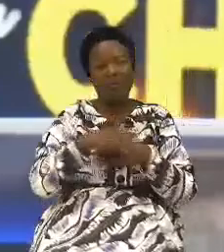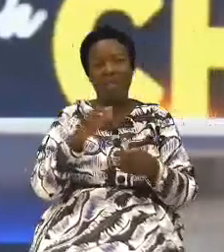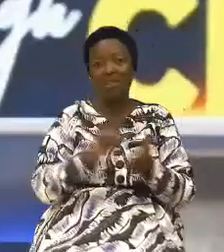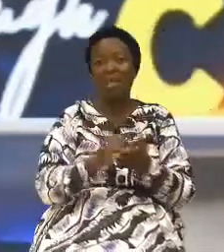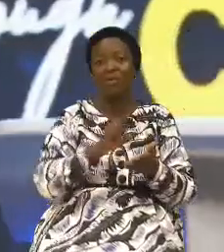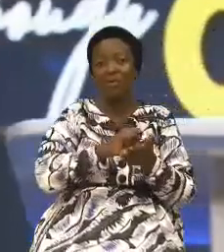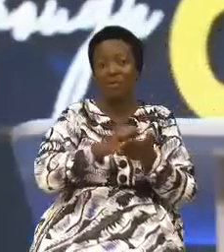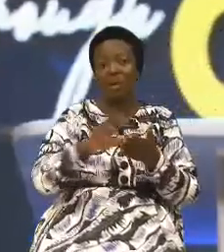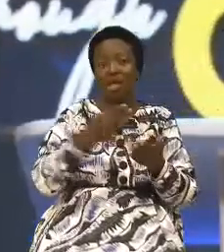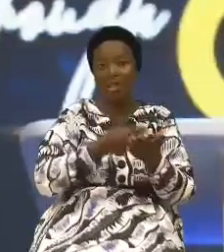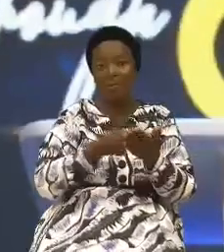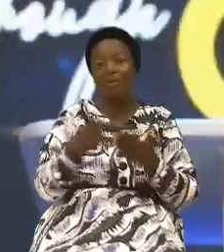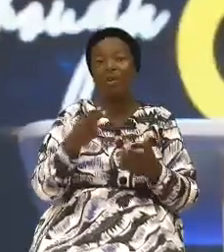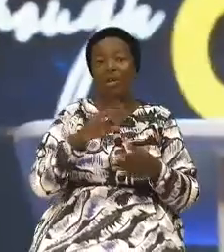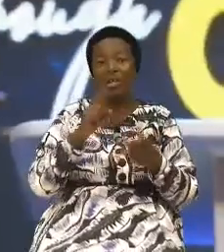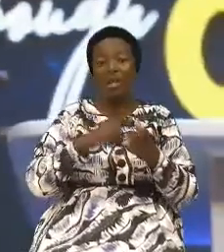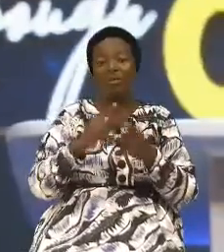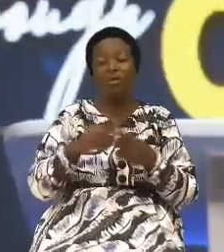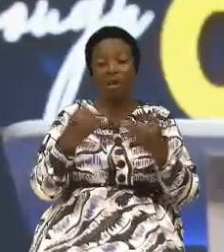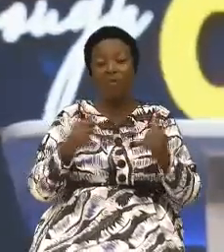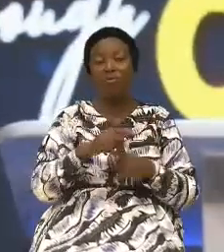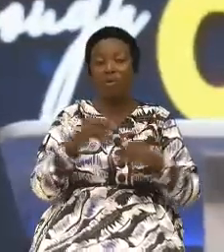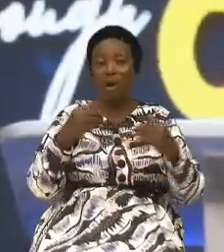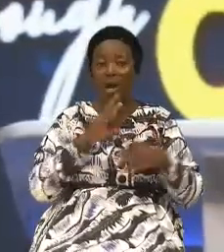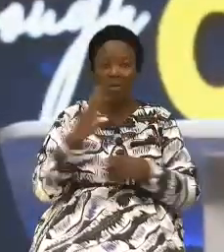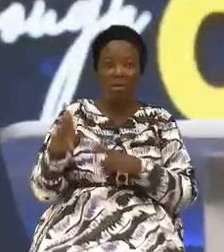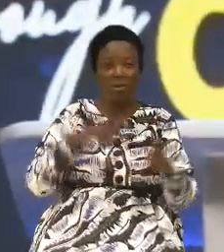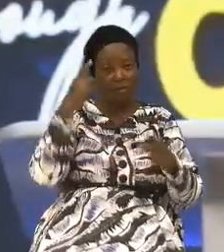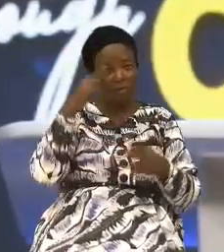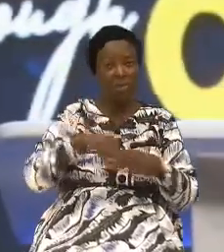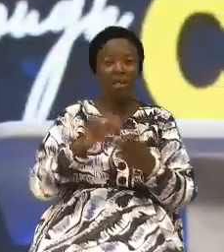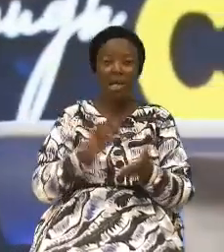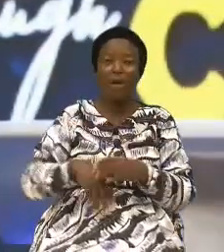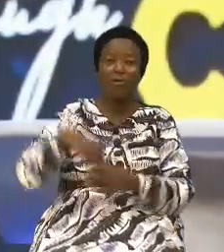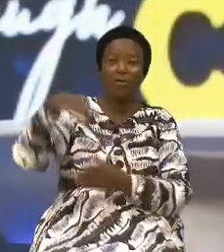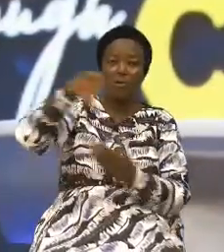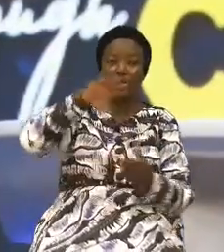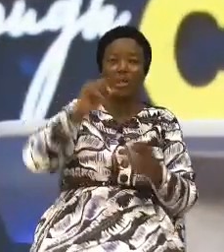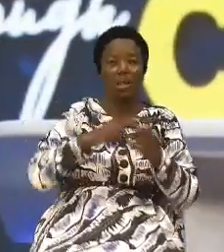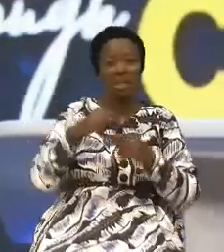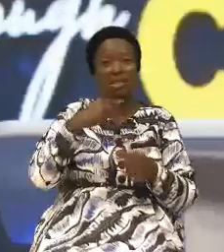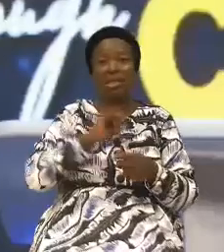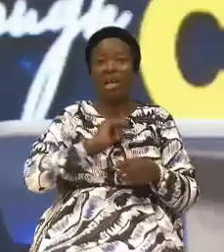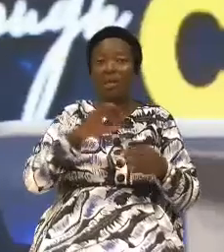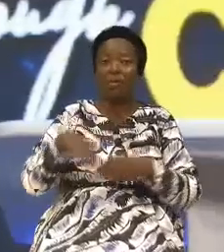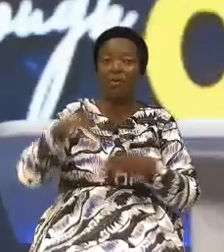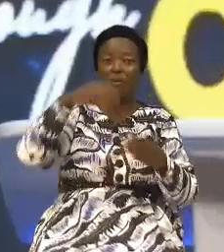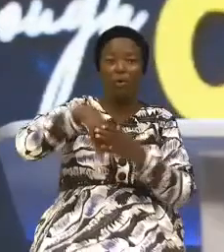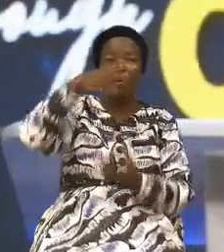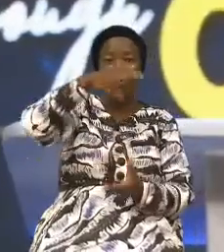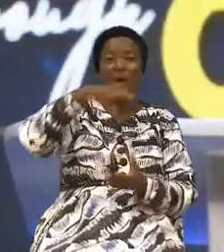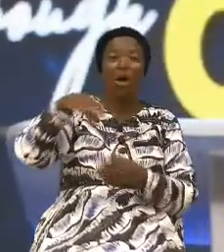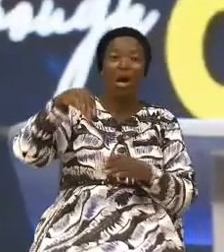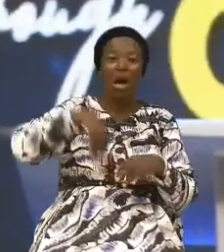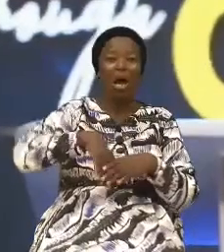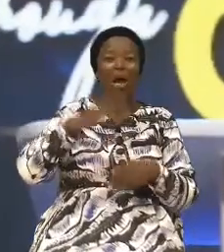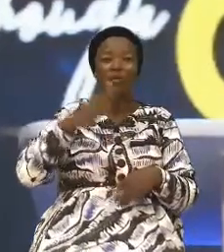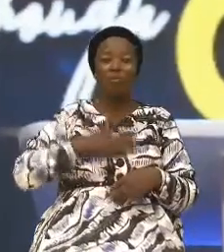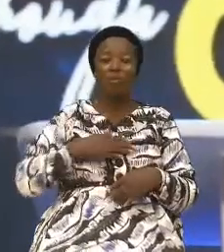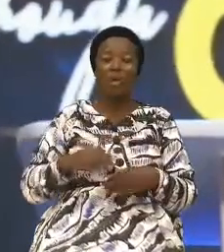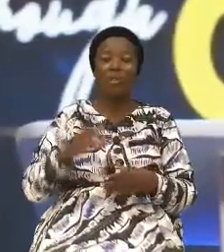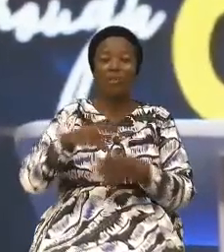for outpouring, and he says, I'll pour my spirit upon all flesh, and your sons and your daughters